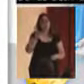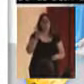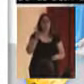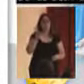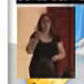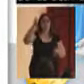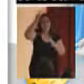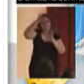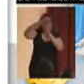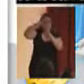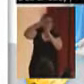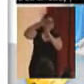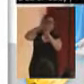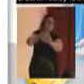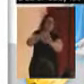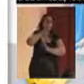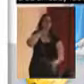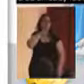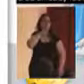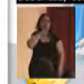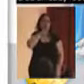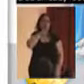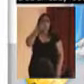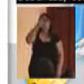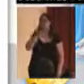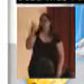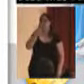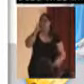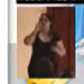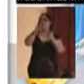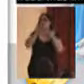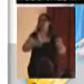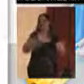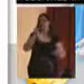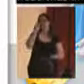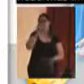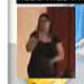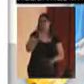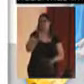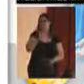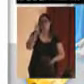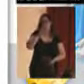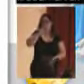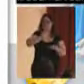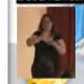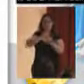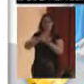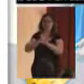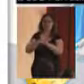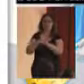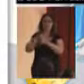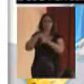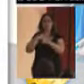the presentation of the scenario and the activity have to have not just images or text, but also